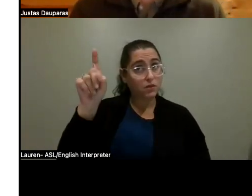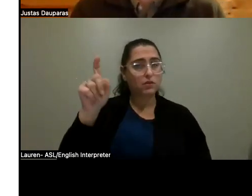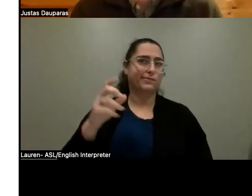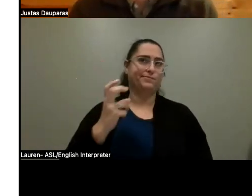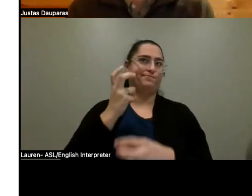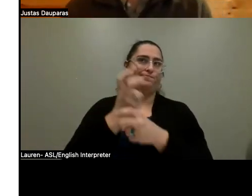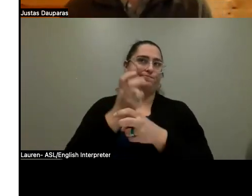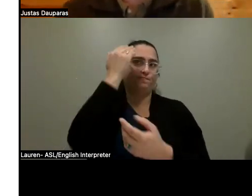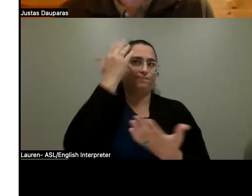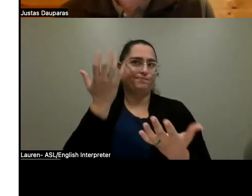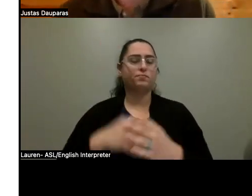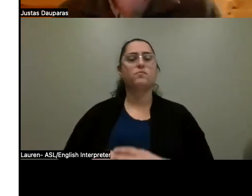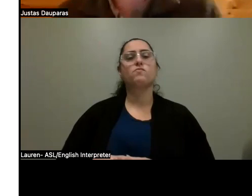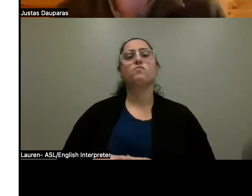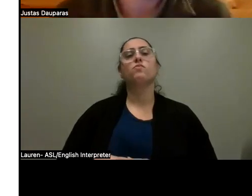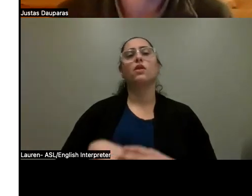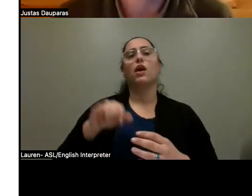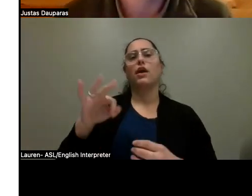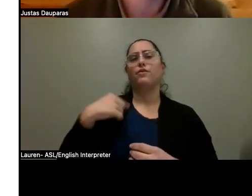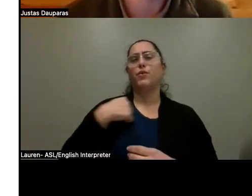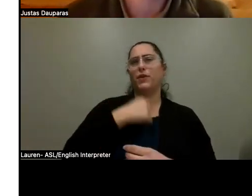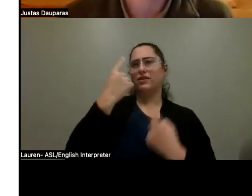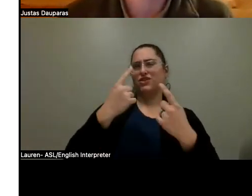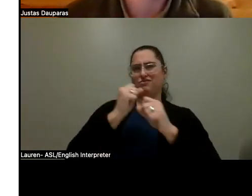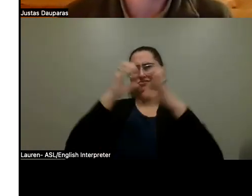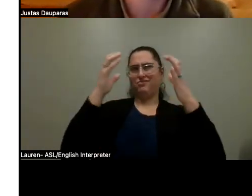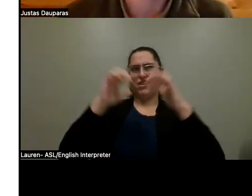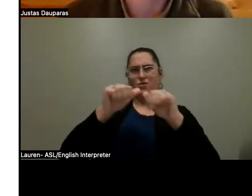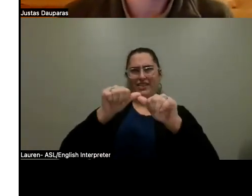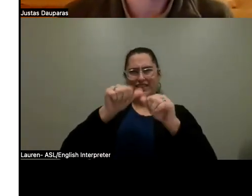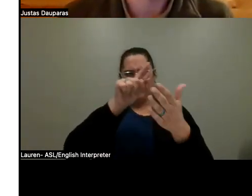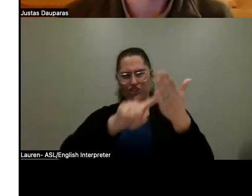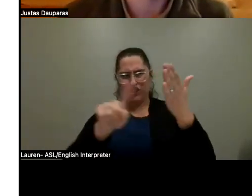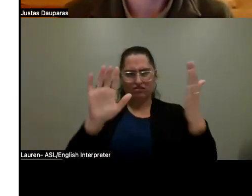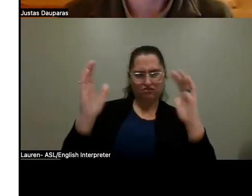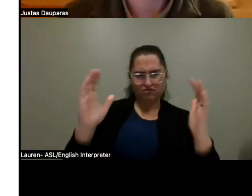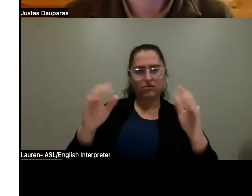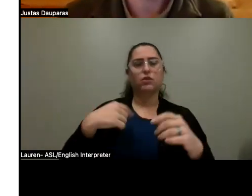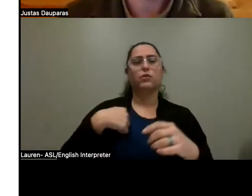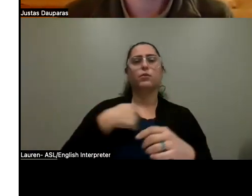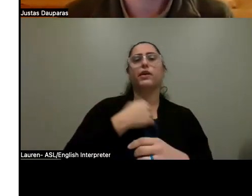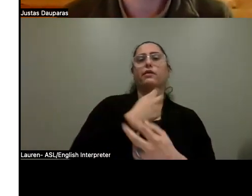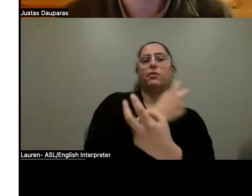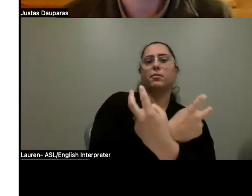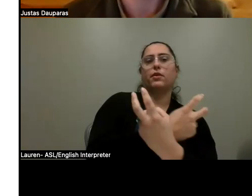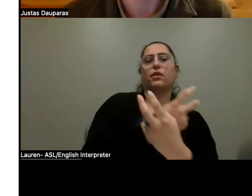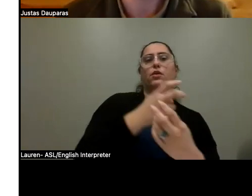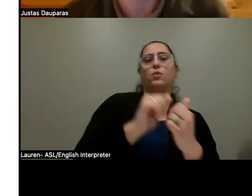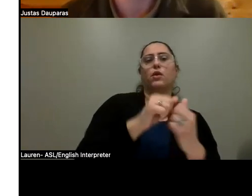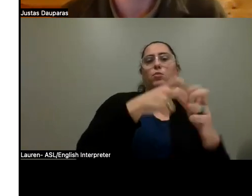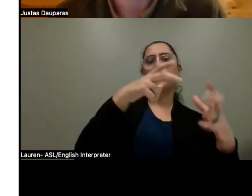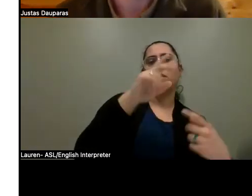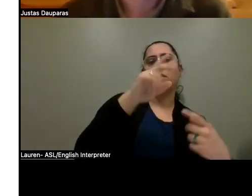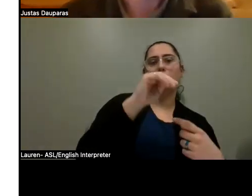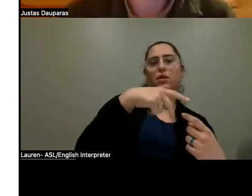Also, so when we think about this consistency check, the input backbone, and we have one model ProteinMPNN, and then we have a sequence and another model AlphaFold, the